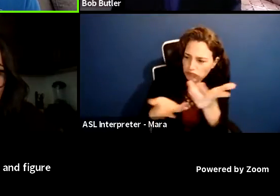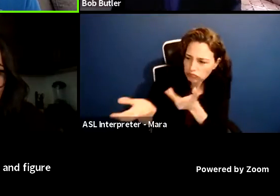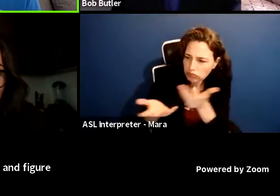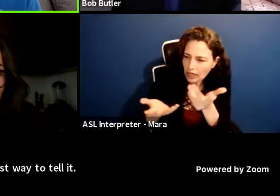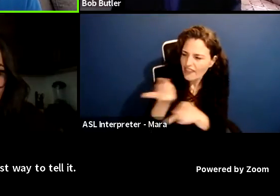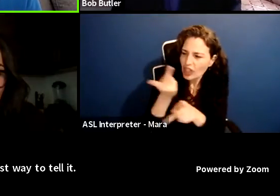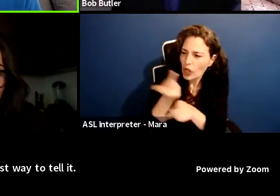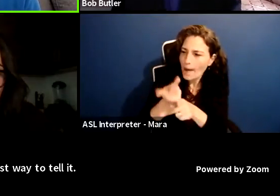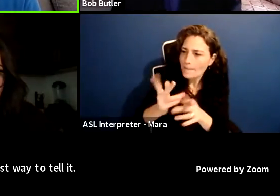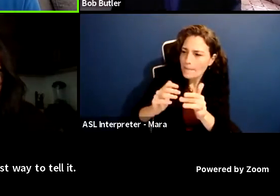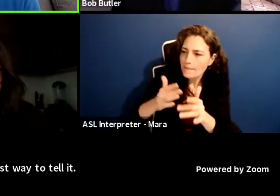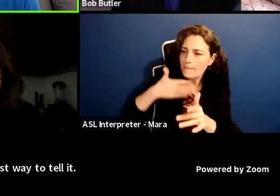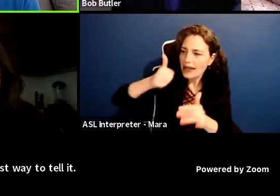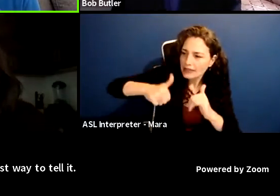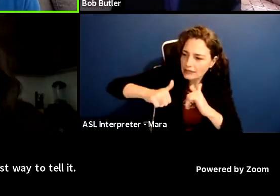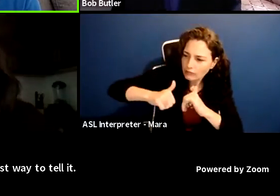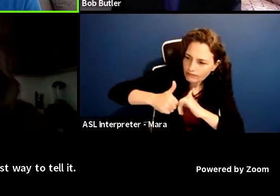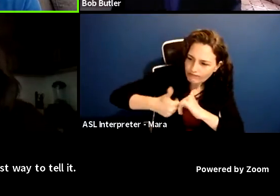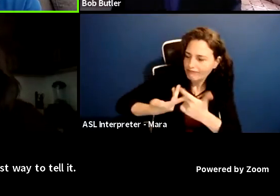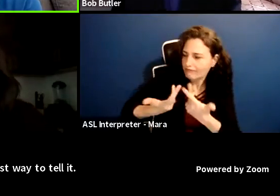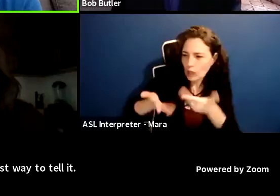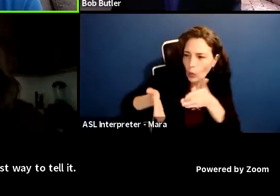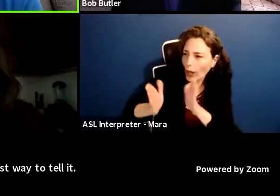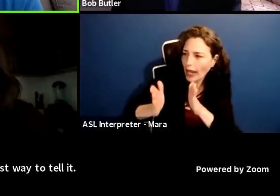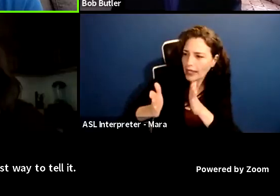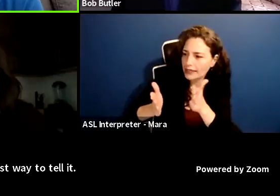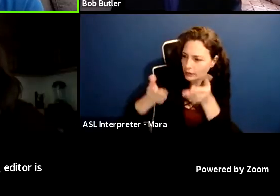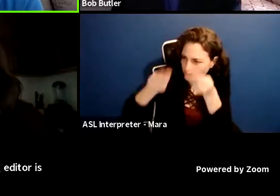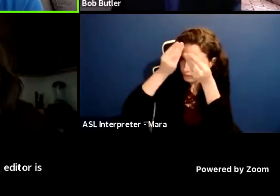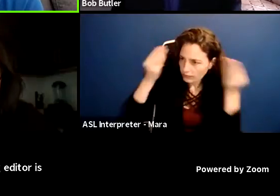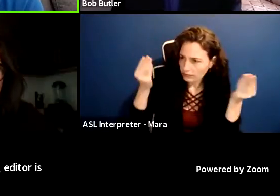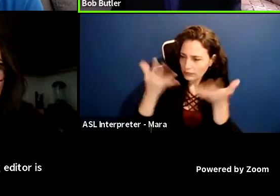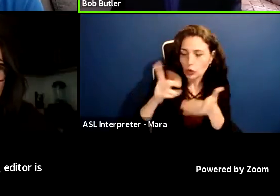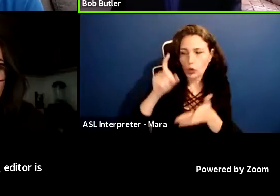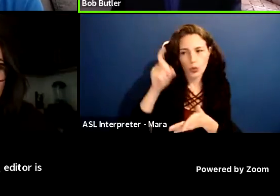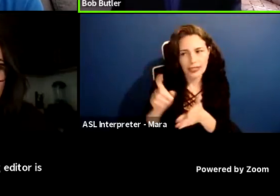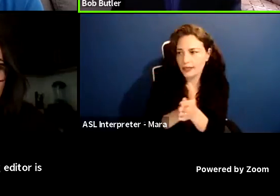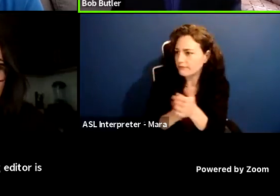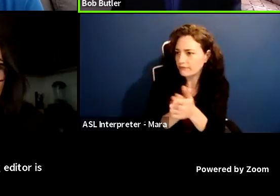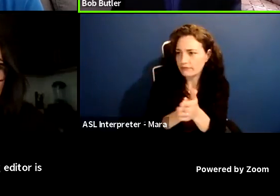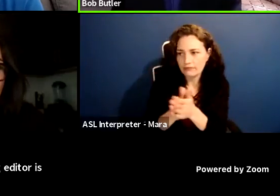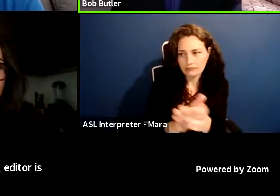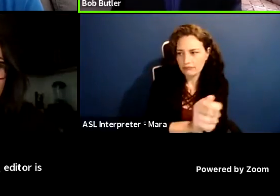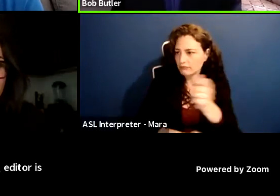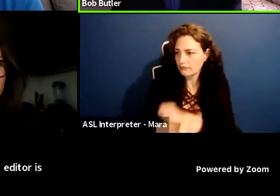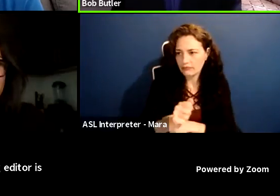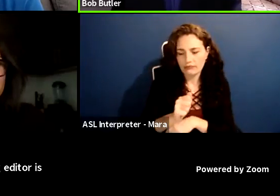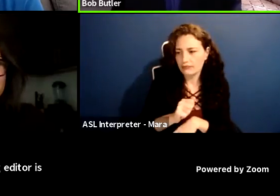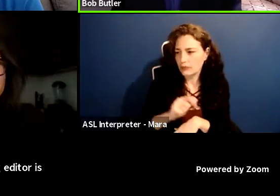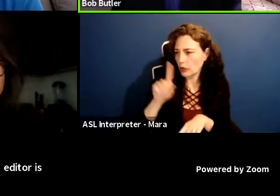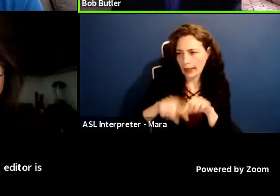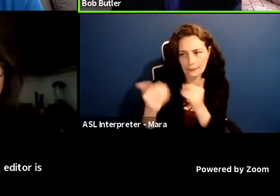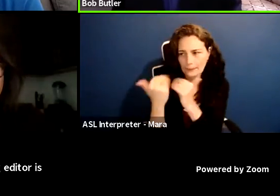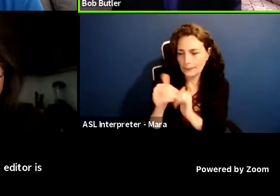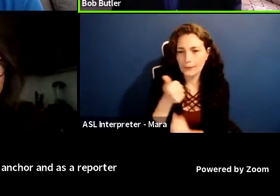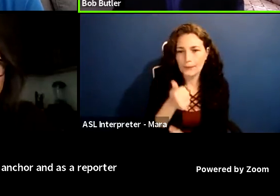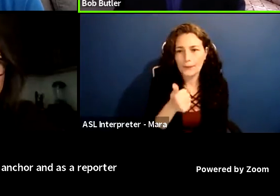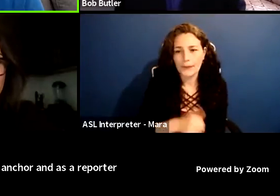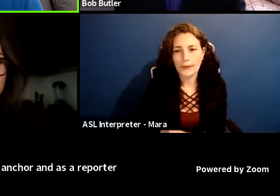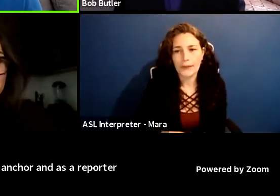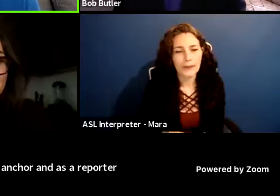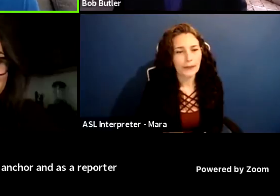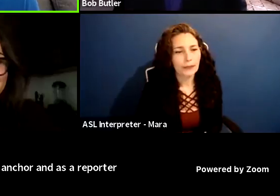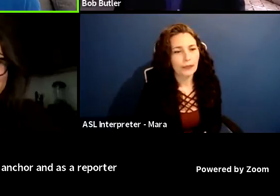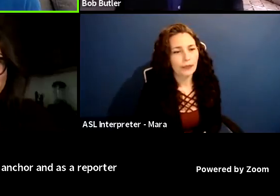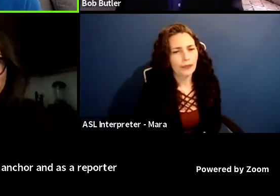go above and beyond as an anchor and as a reporter as well. Yeah. What was the place? Aliquippa?